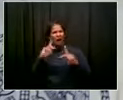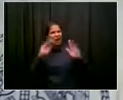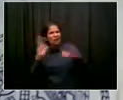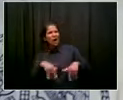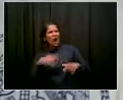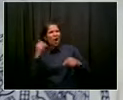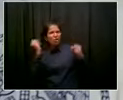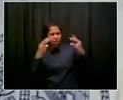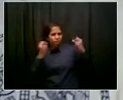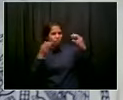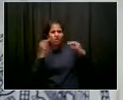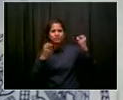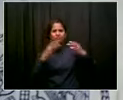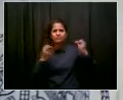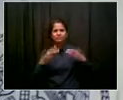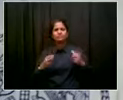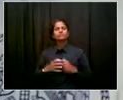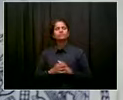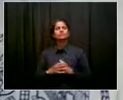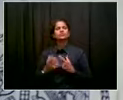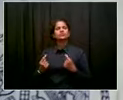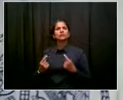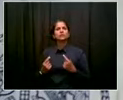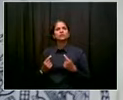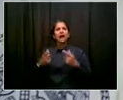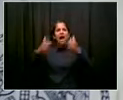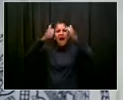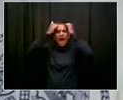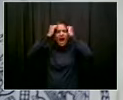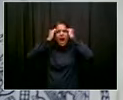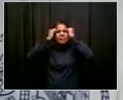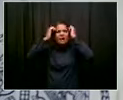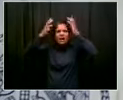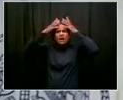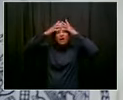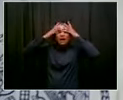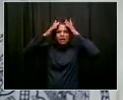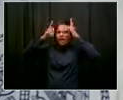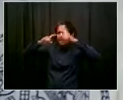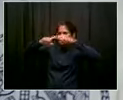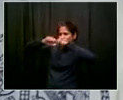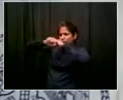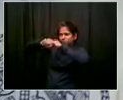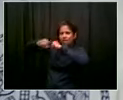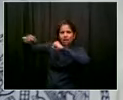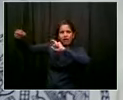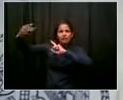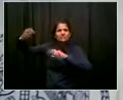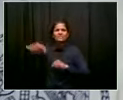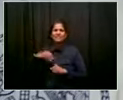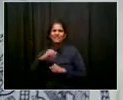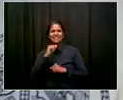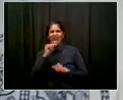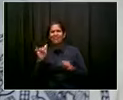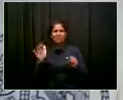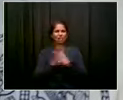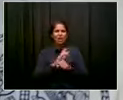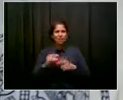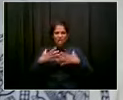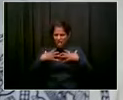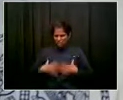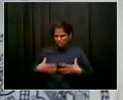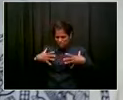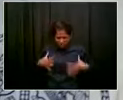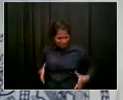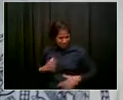is the right thing to do to protect the officer that's the extent of the gear change in most cases so i do think it's fair to say this